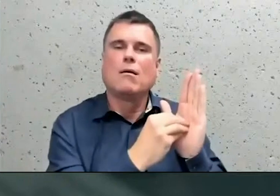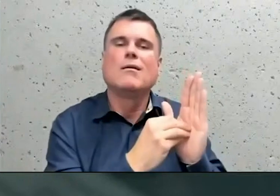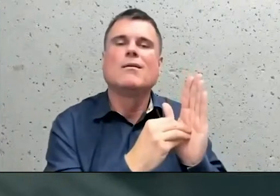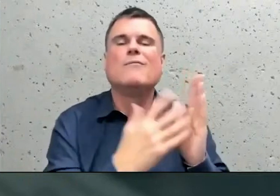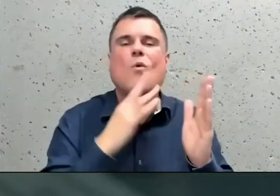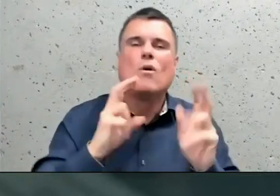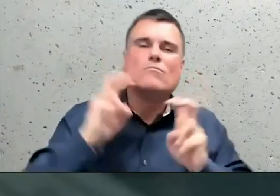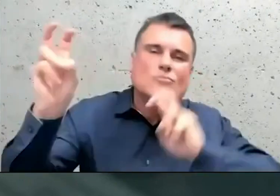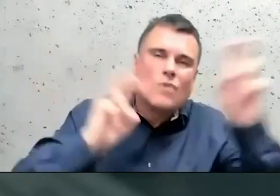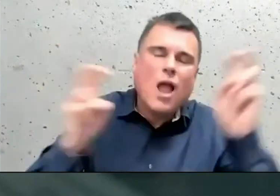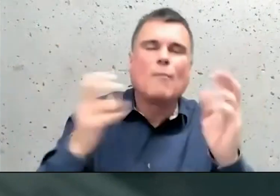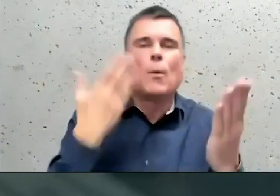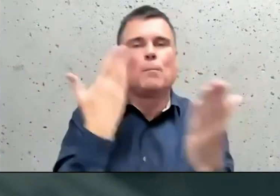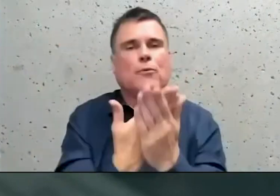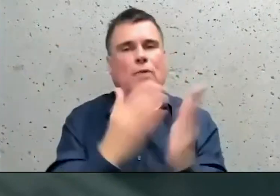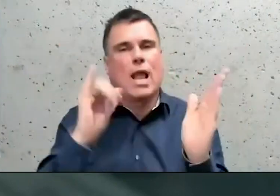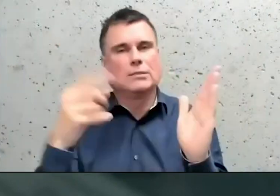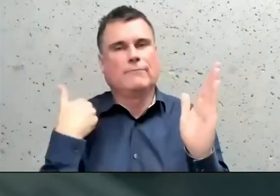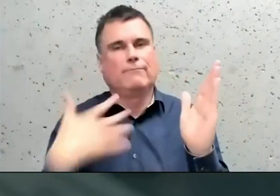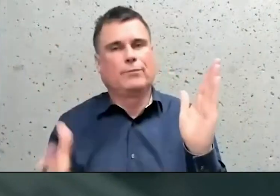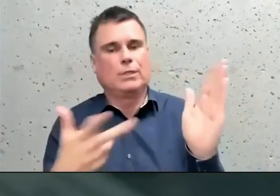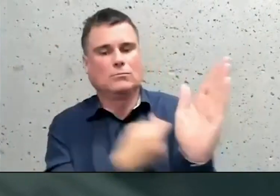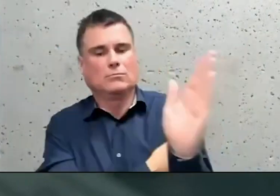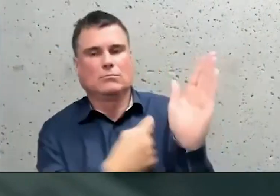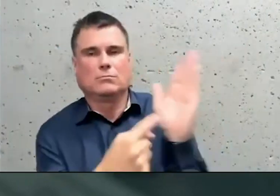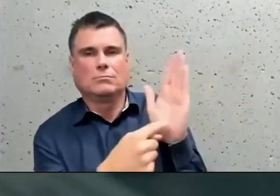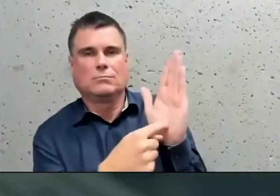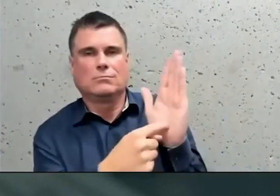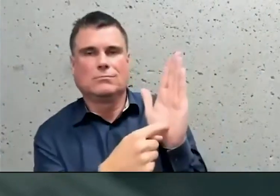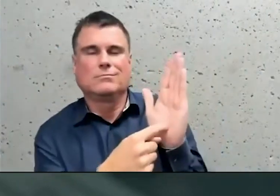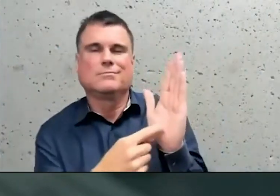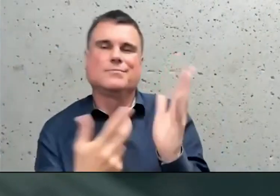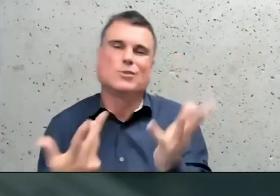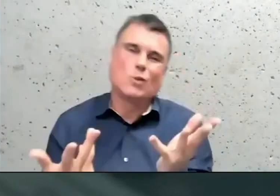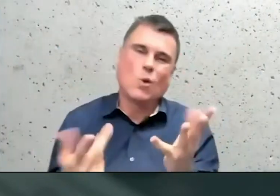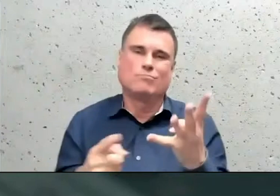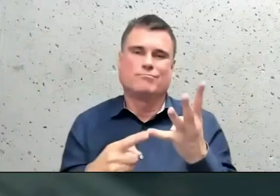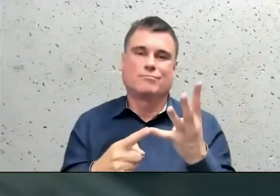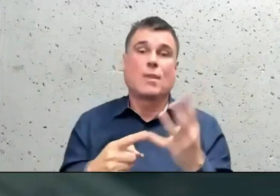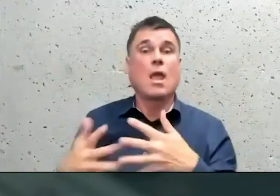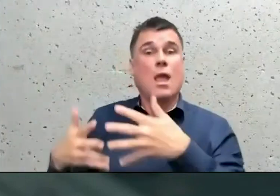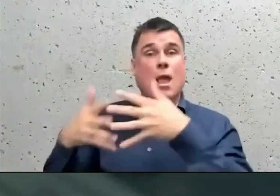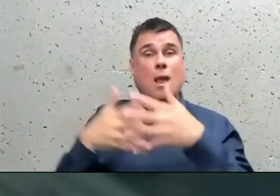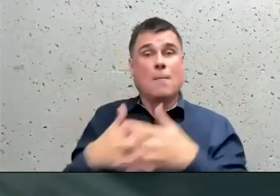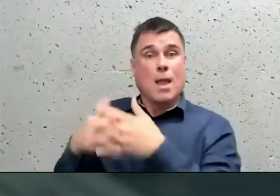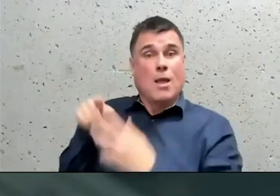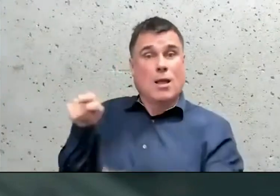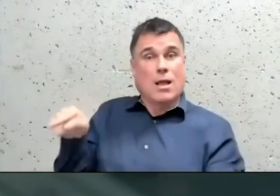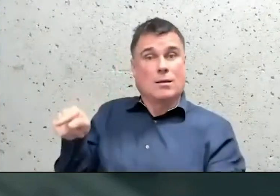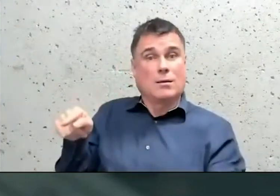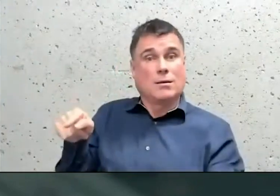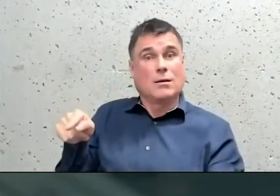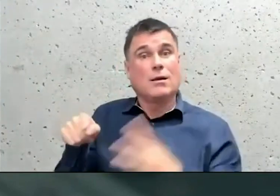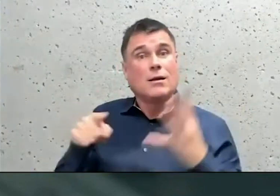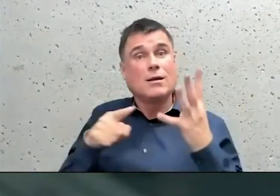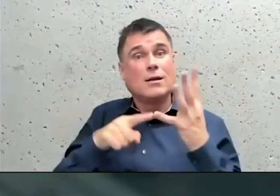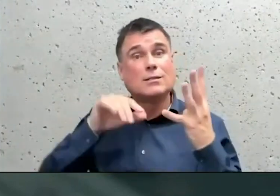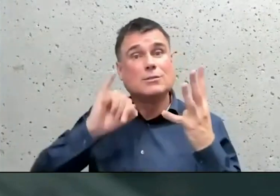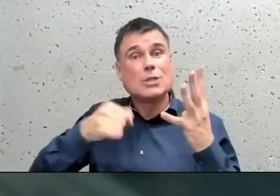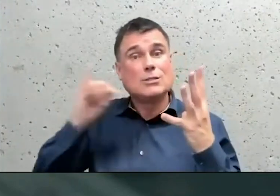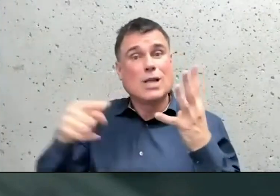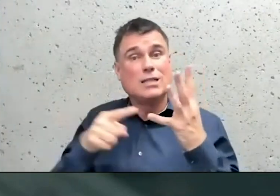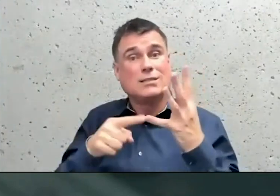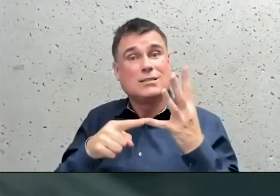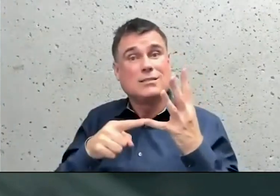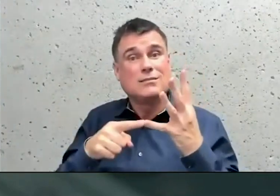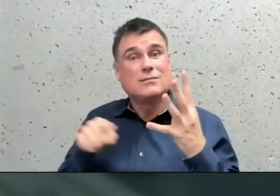just got approval for a second dose as a booster dose, and it is recommended by the U.S. CDC that